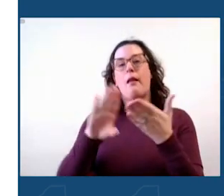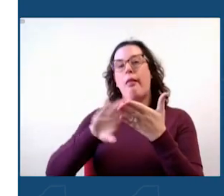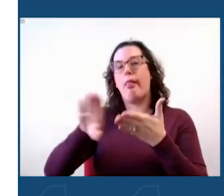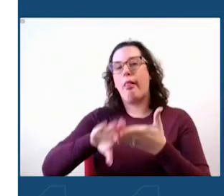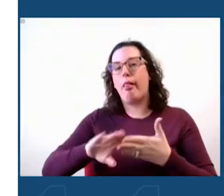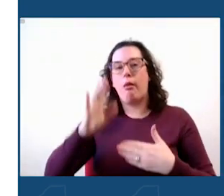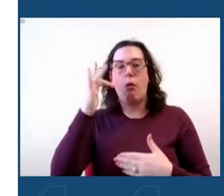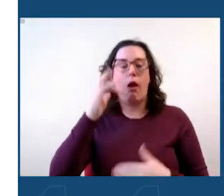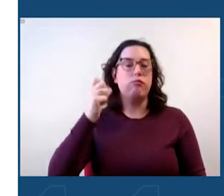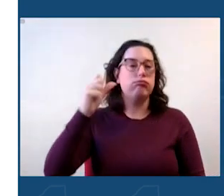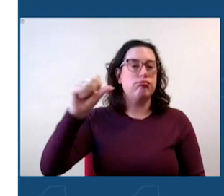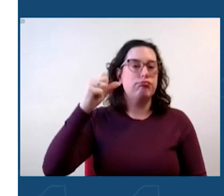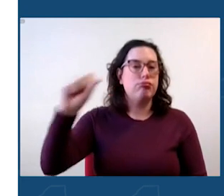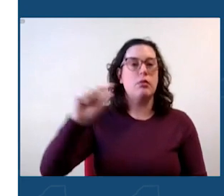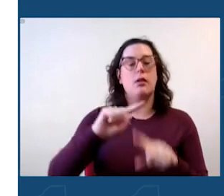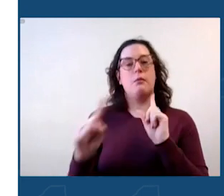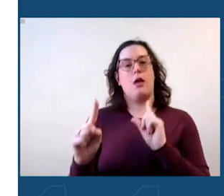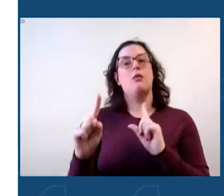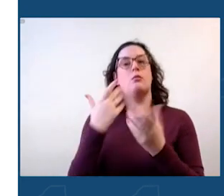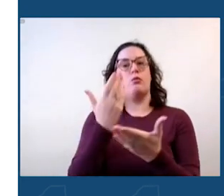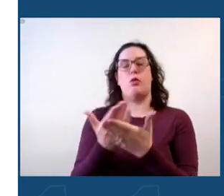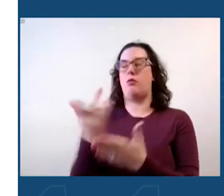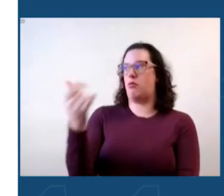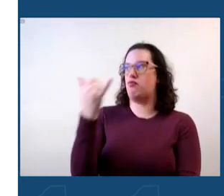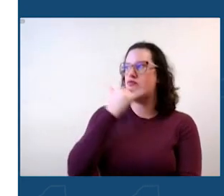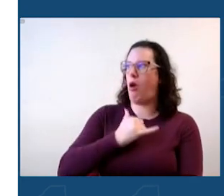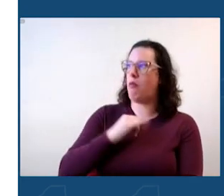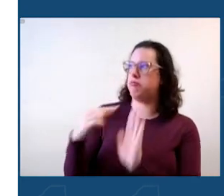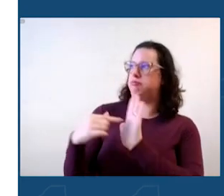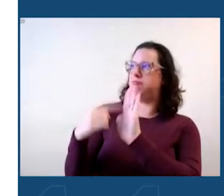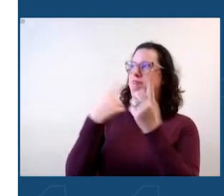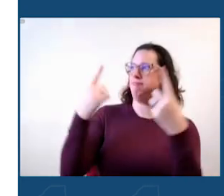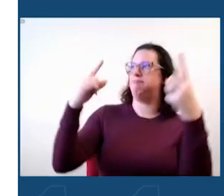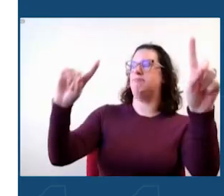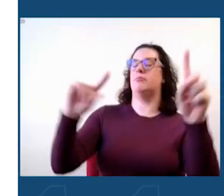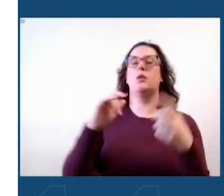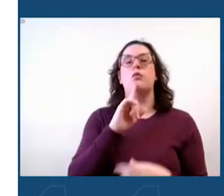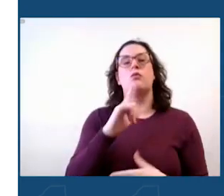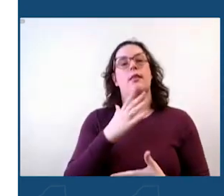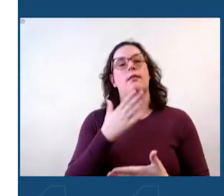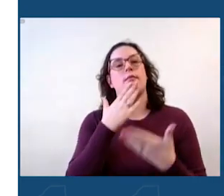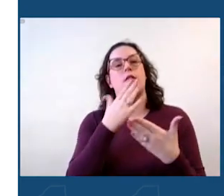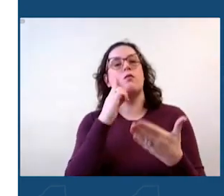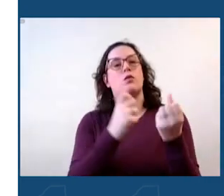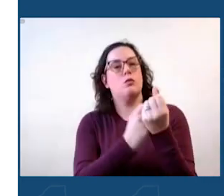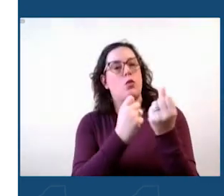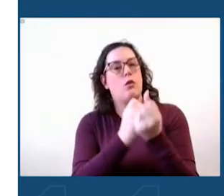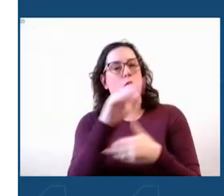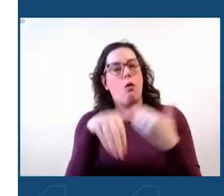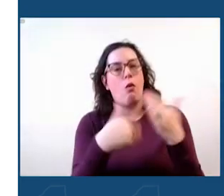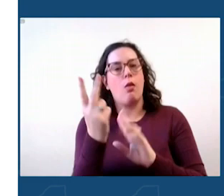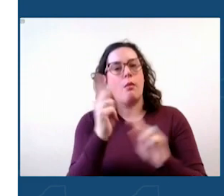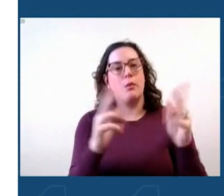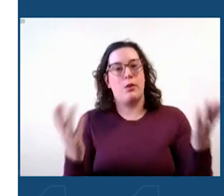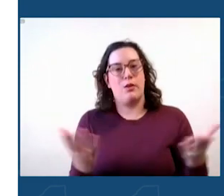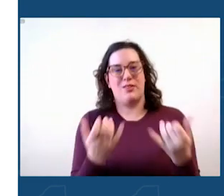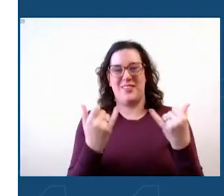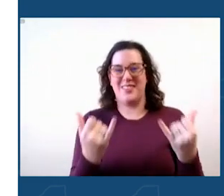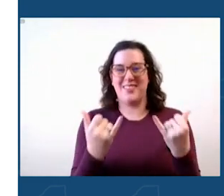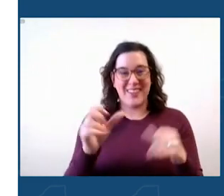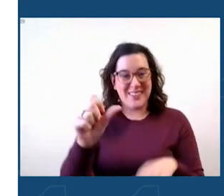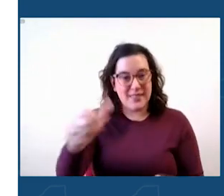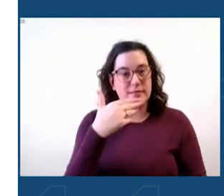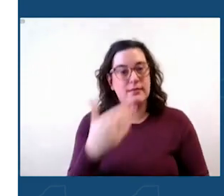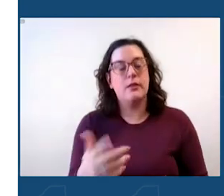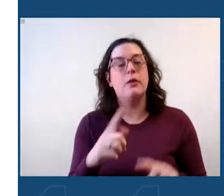but we proved everybody wrong, and we are so grateful for the support of everybody here today, but especially I have to